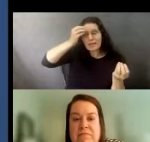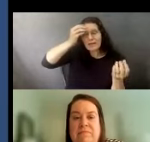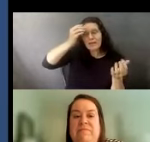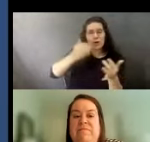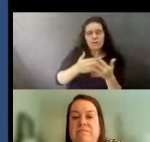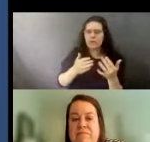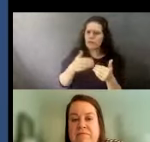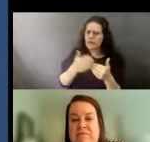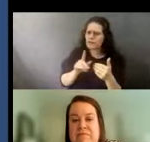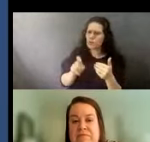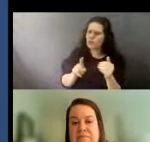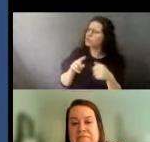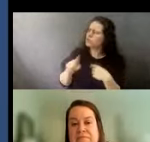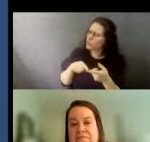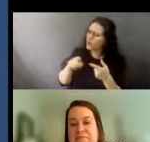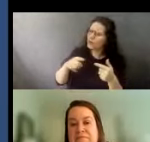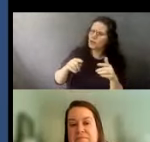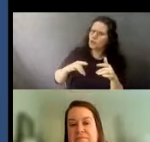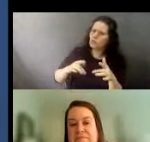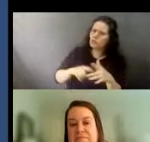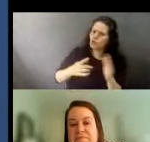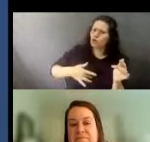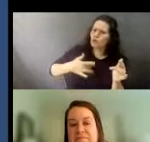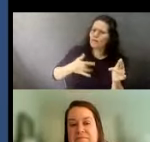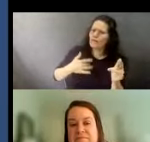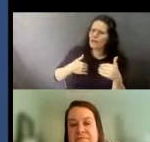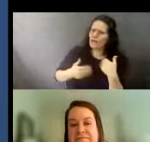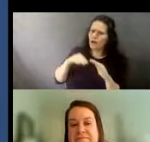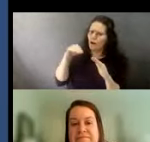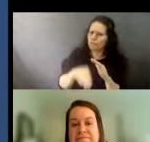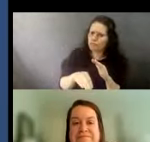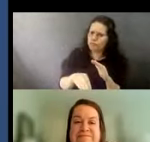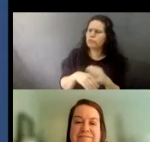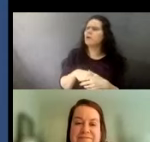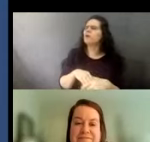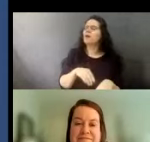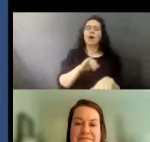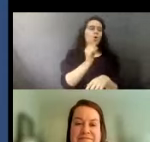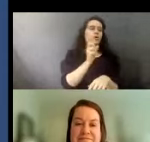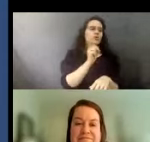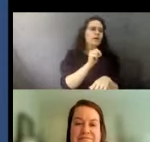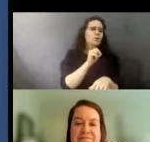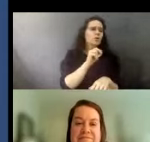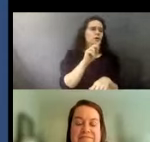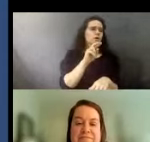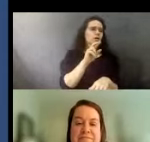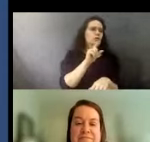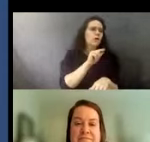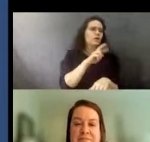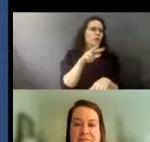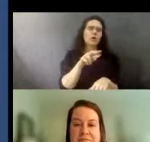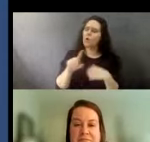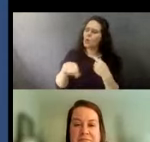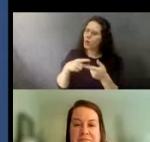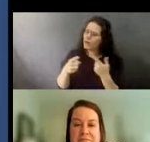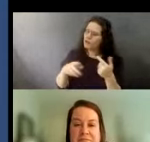And they say, oh, January of 2022. And when did you have COVID? Oh, January of 2022. So there's, I think, going to be